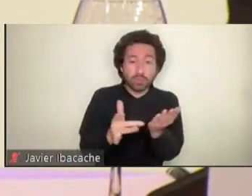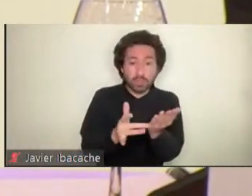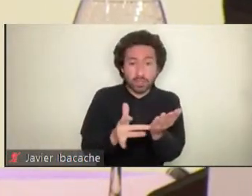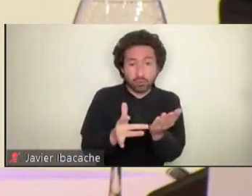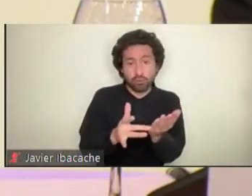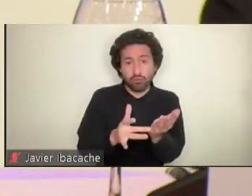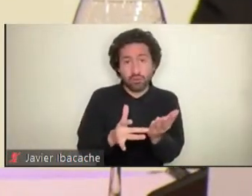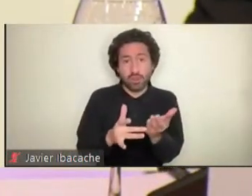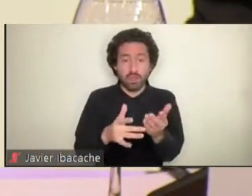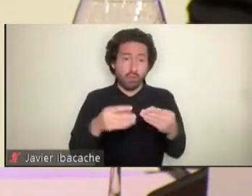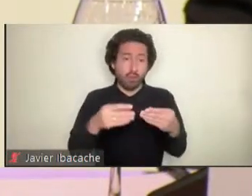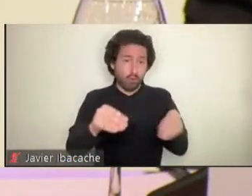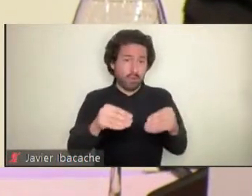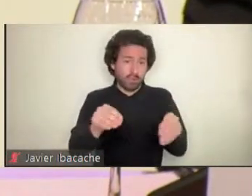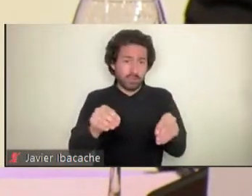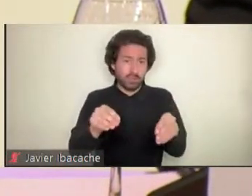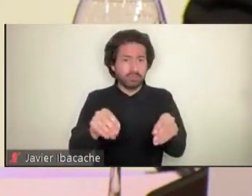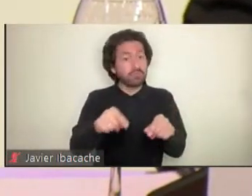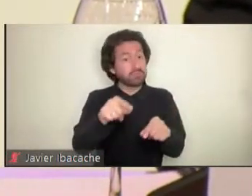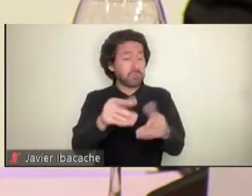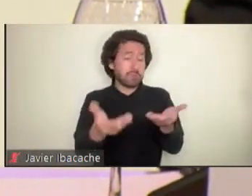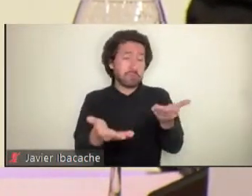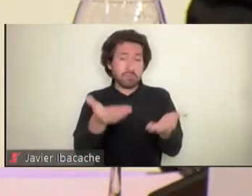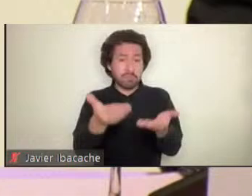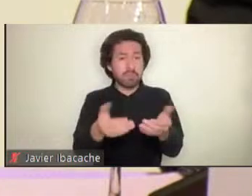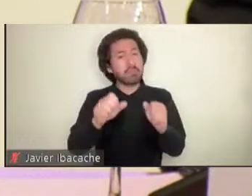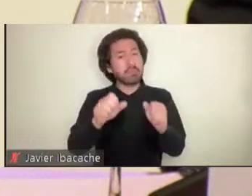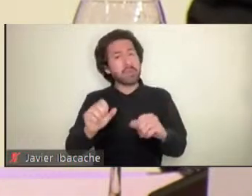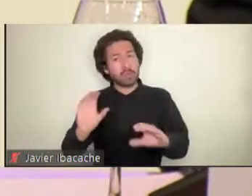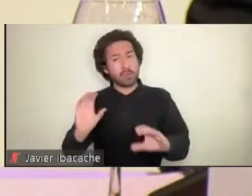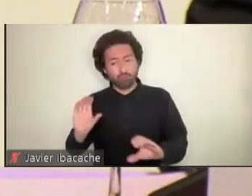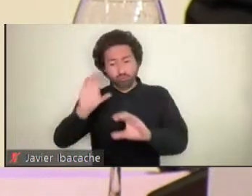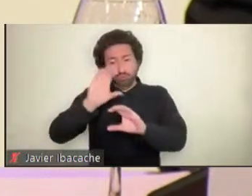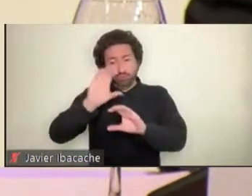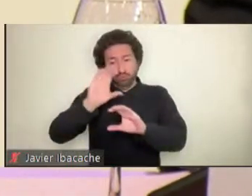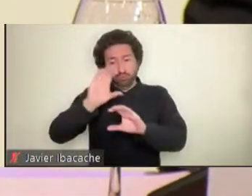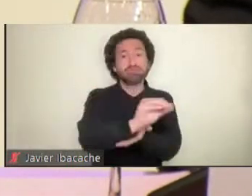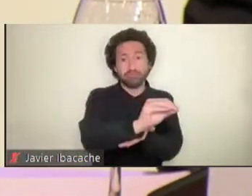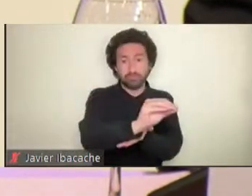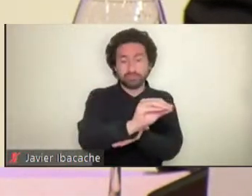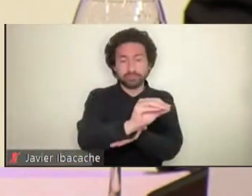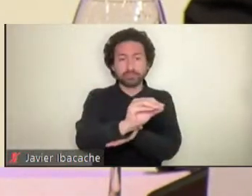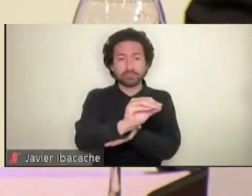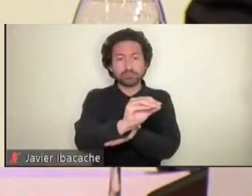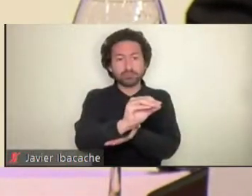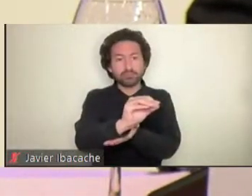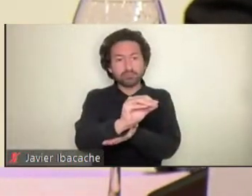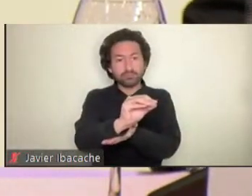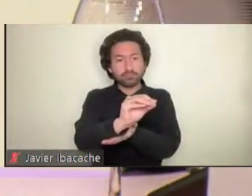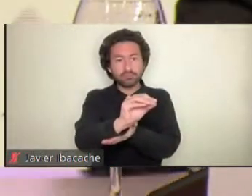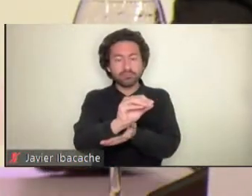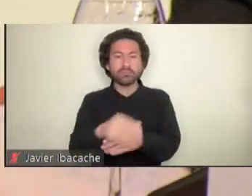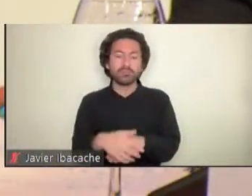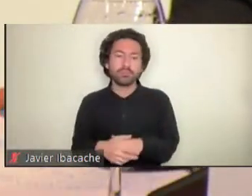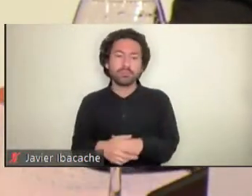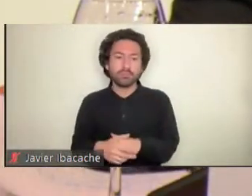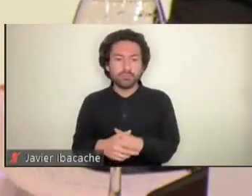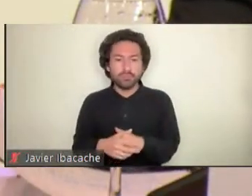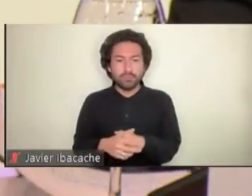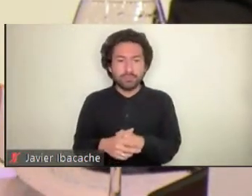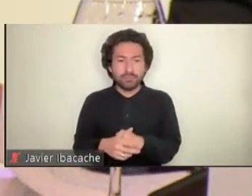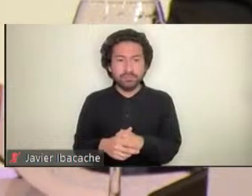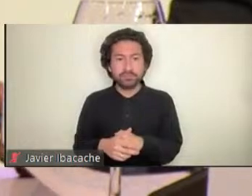those who have pre-commercial technology that could be helped, and others